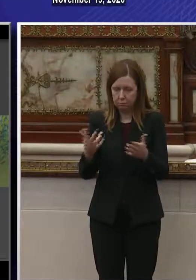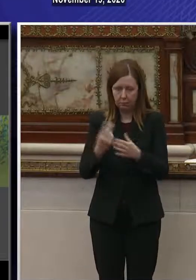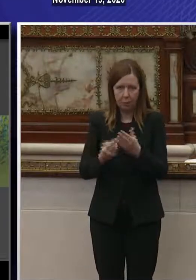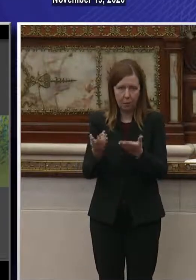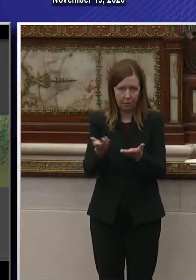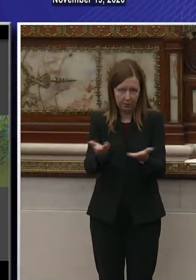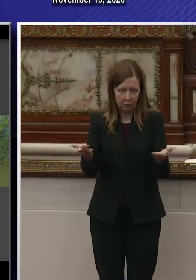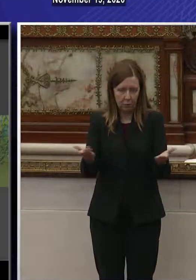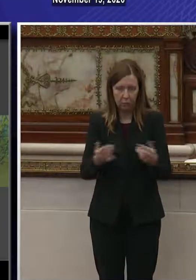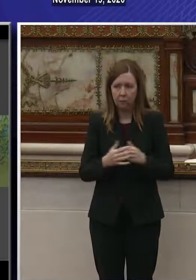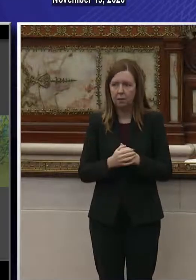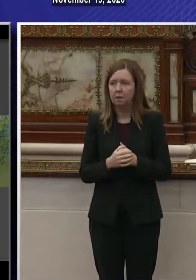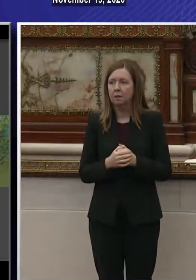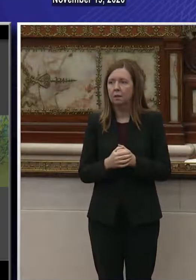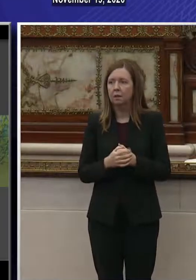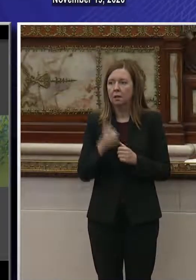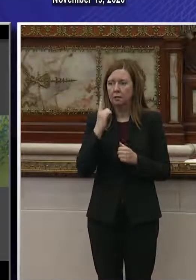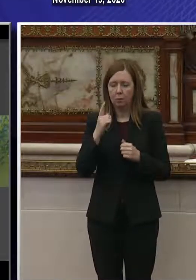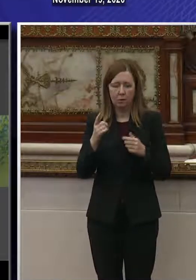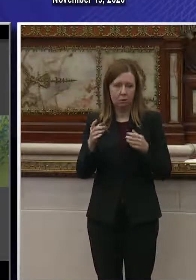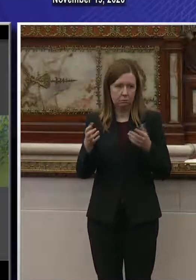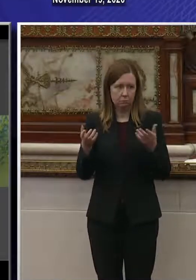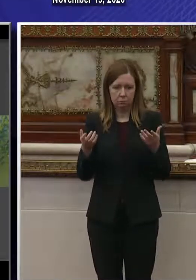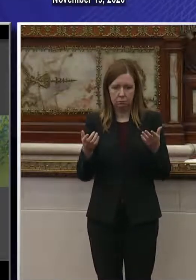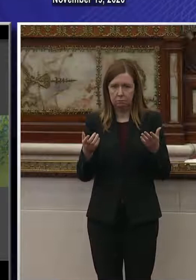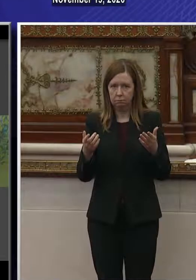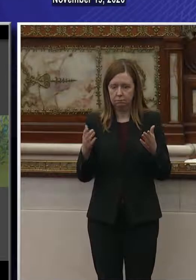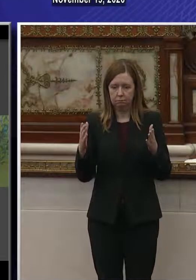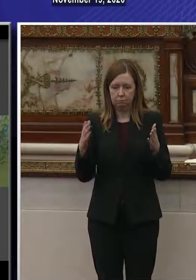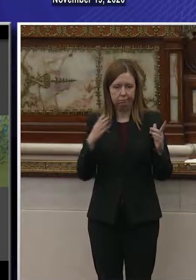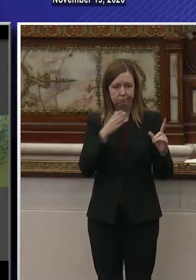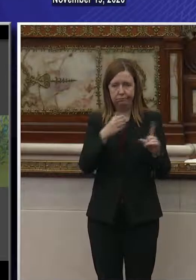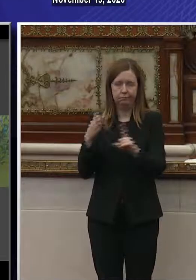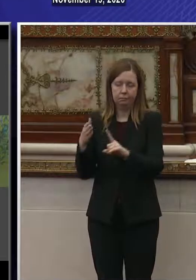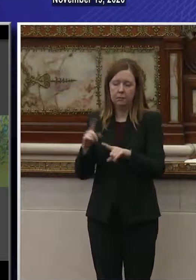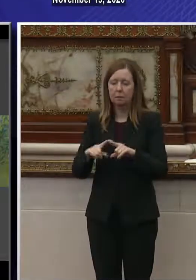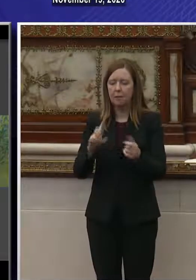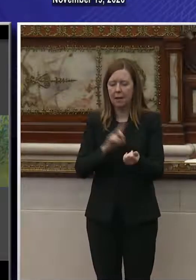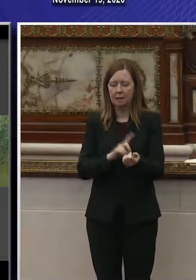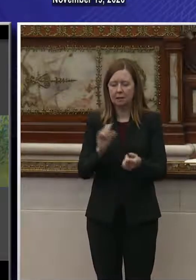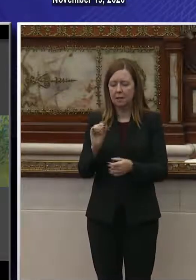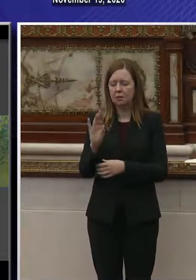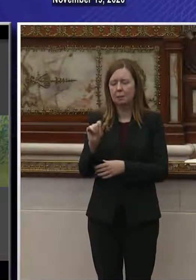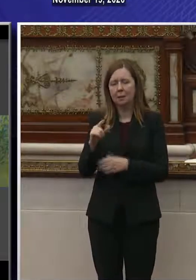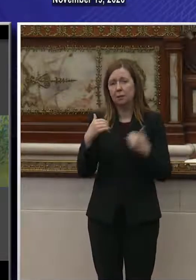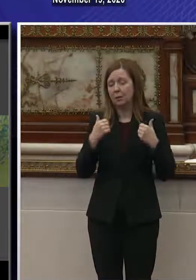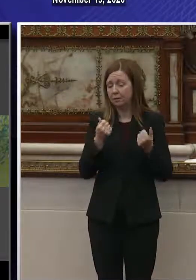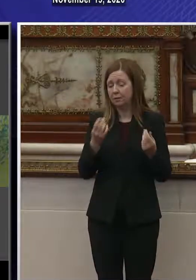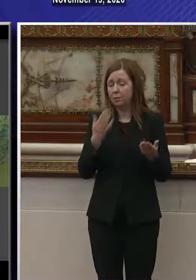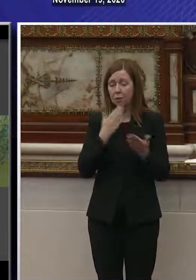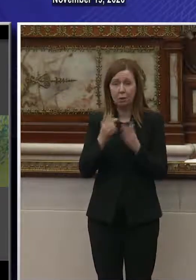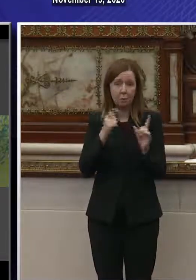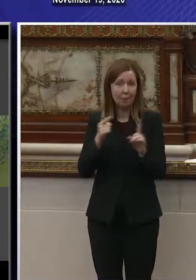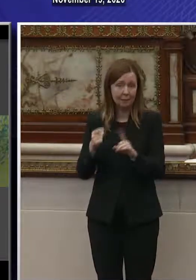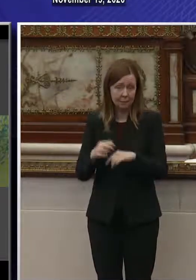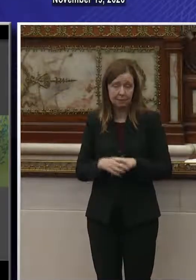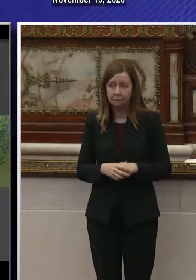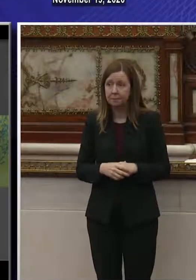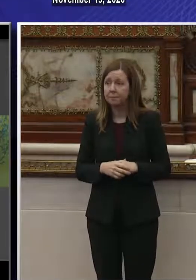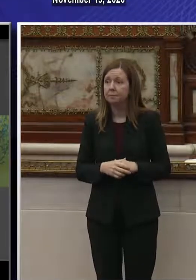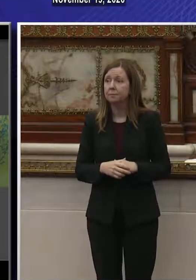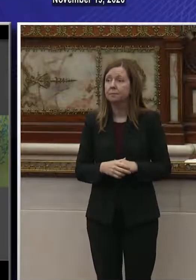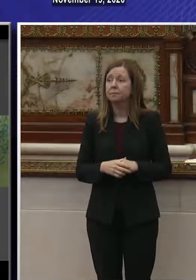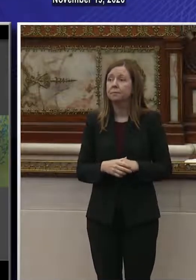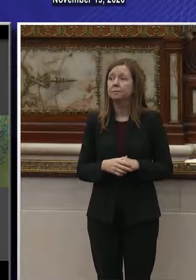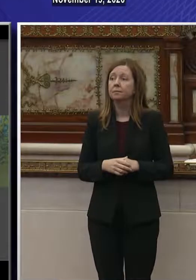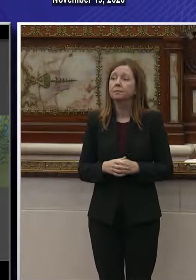you on the direction of which we're going. But I do think, Dr. Abella, you raised a couple of good points. I